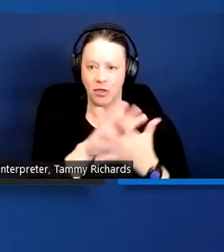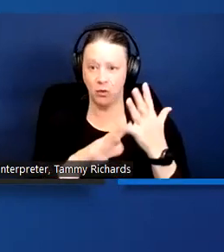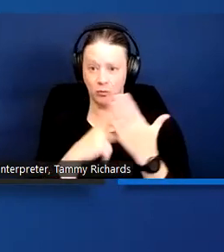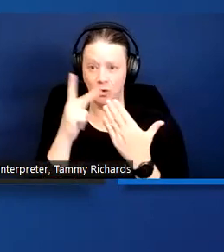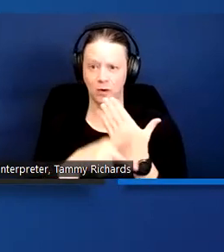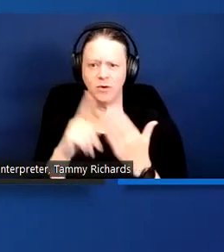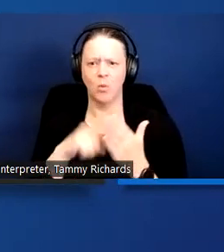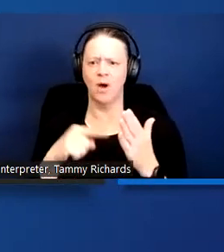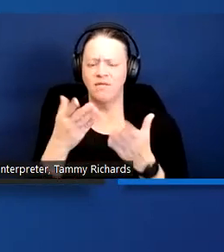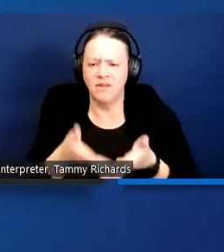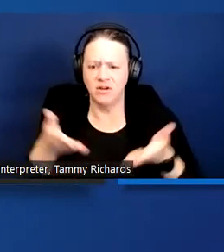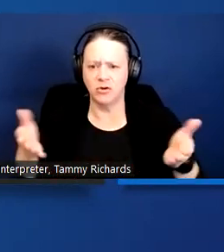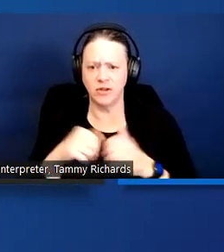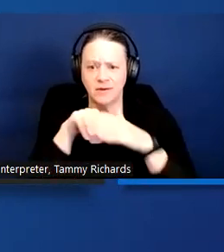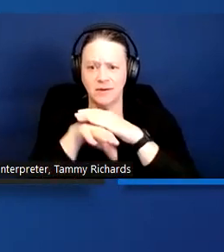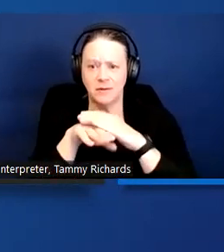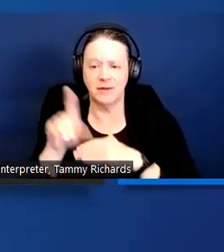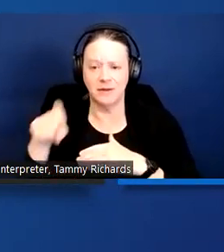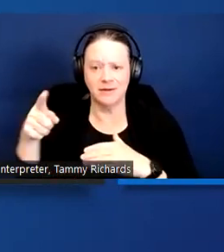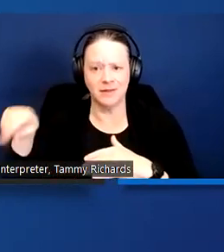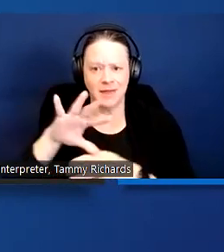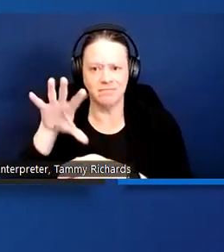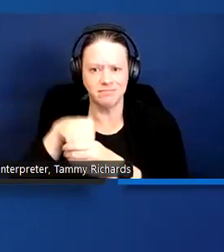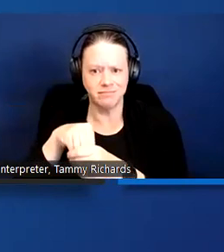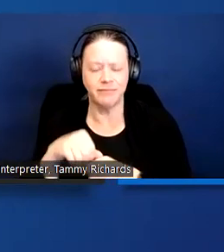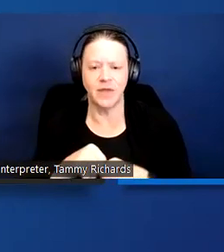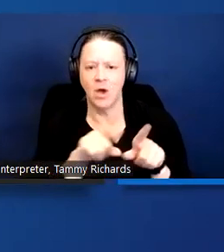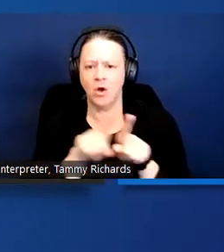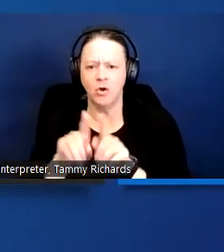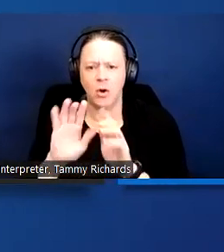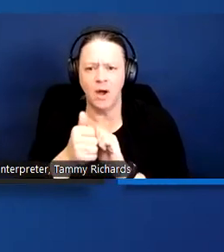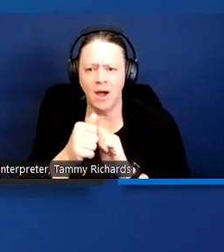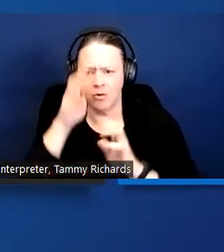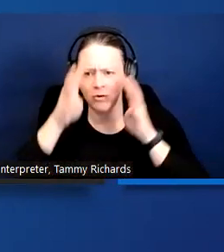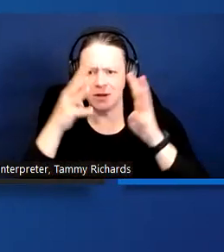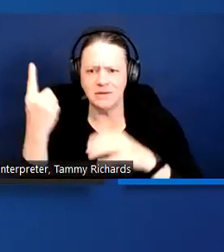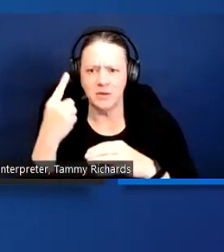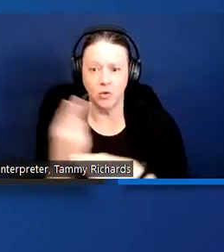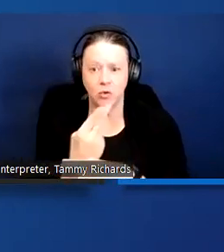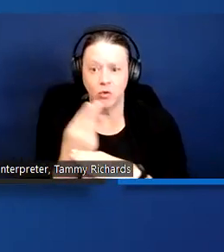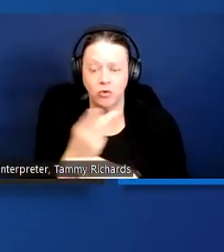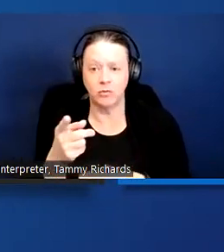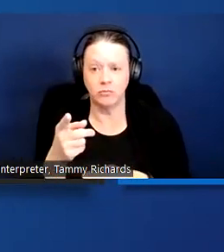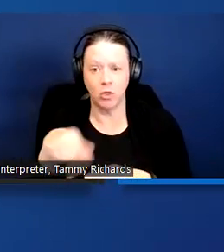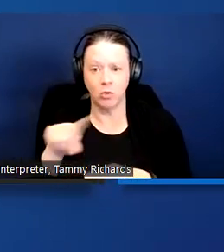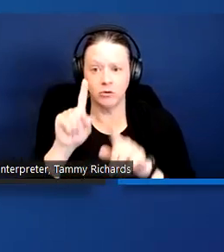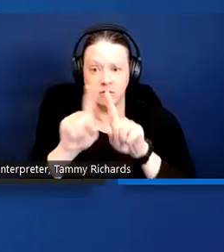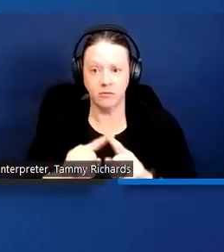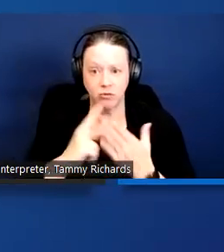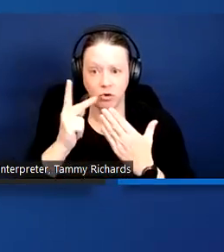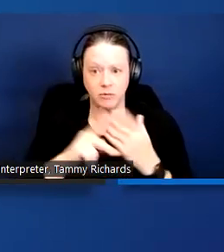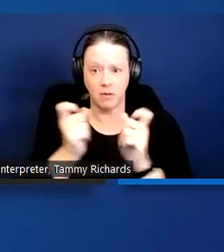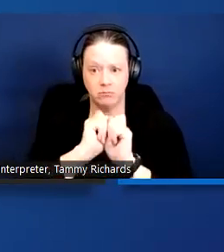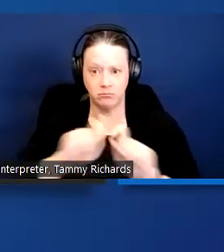accessibility needs that they have. And then also, how do you create something using those programs and send it out to people, and